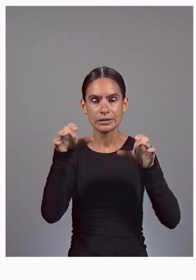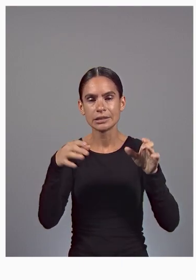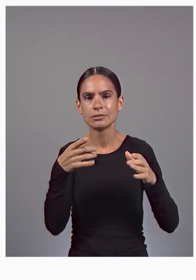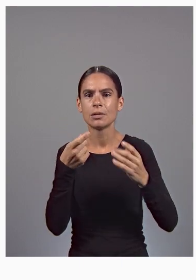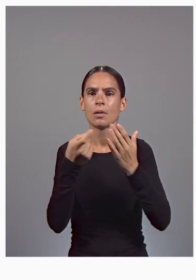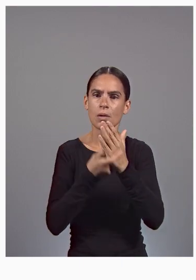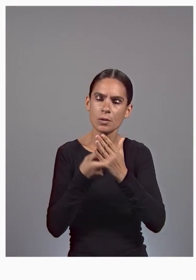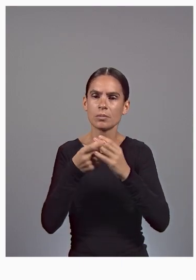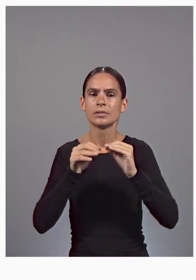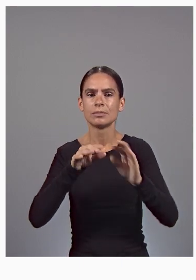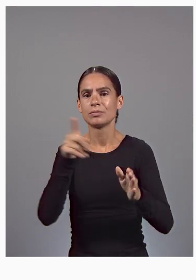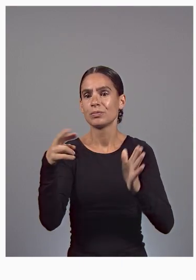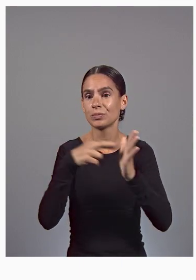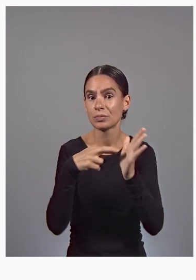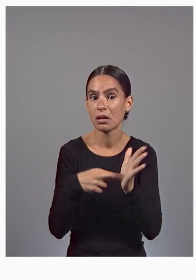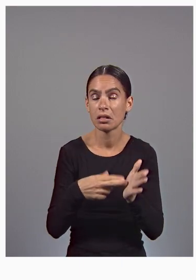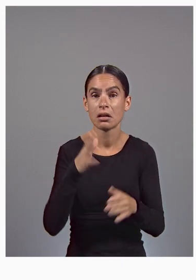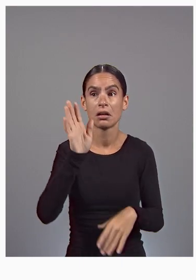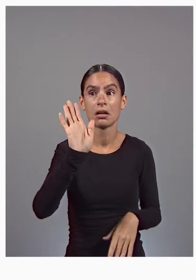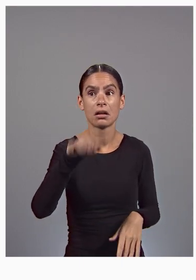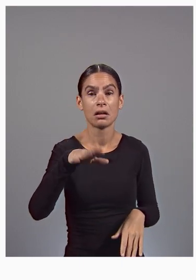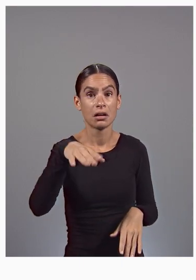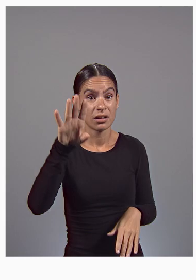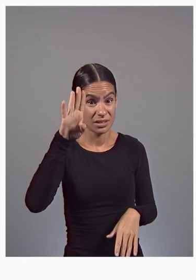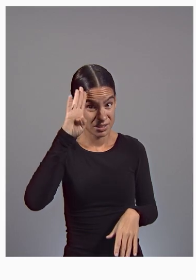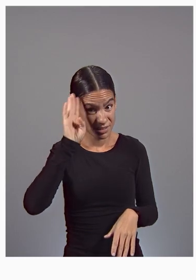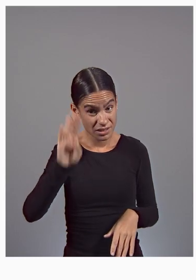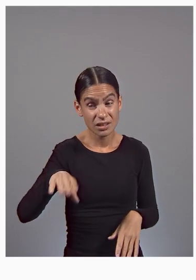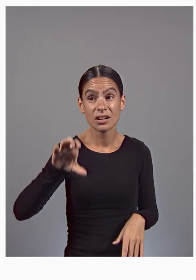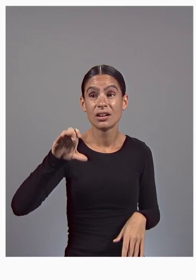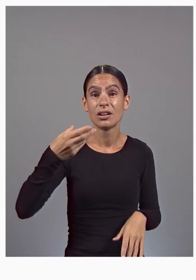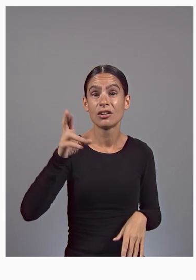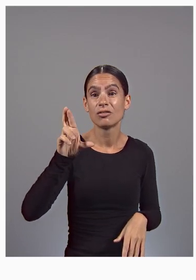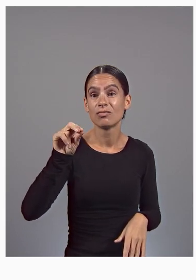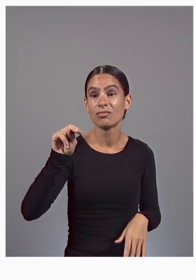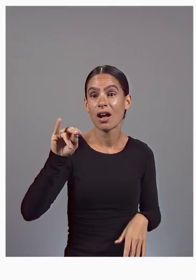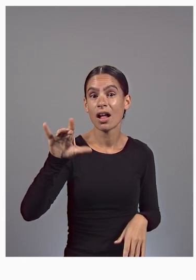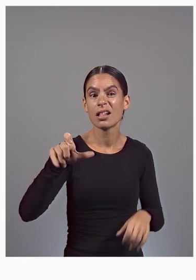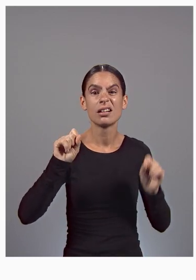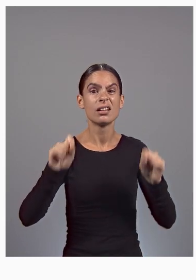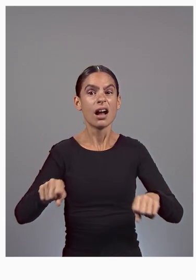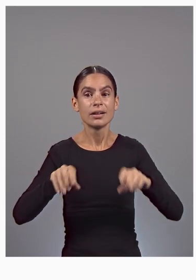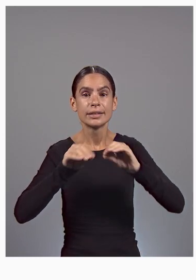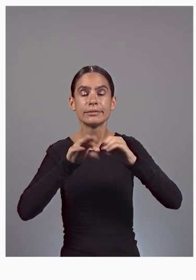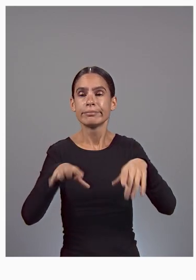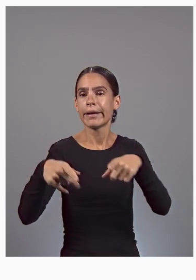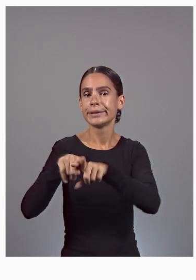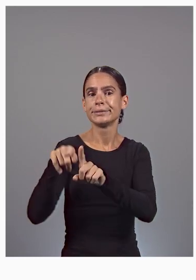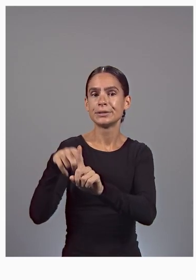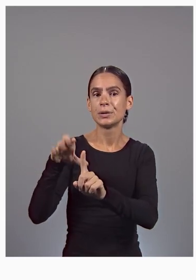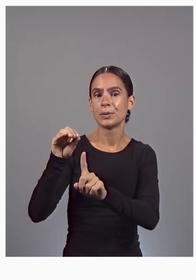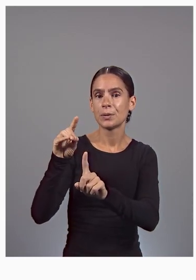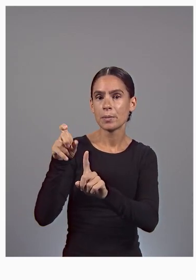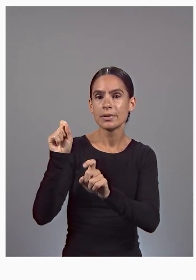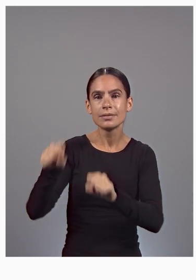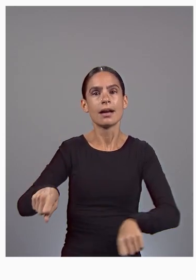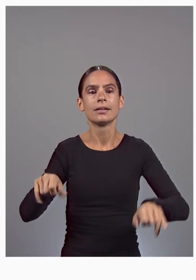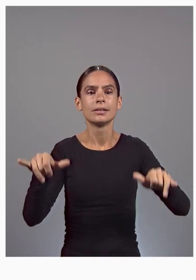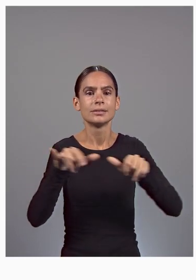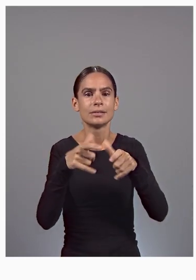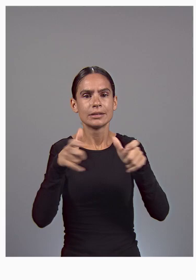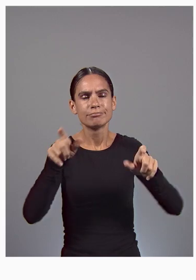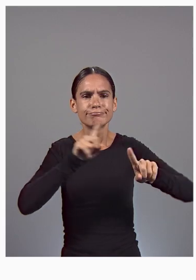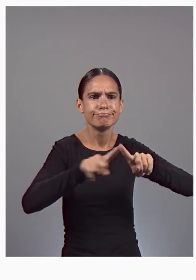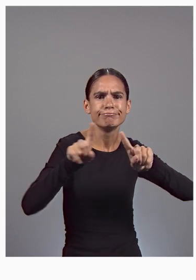our Chronicle instance. And by the way, Chronicle can be deployed as code, and it can scale across petabytes of data without